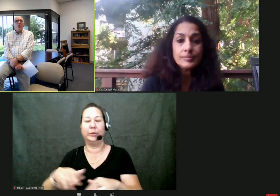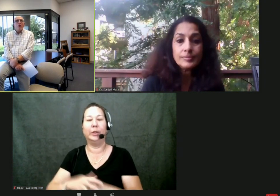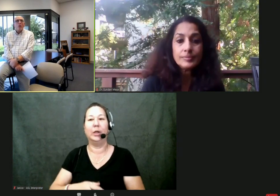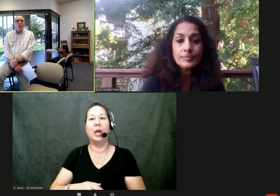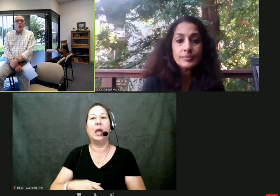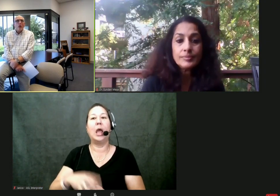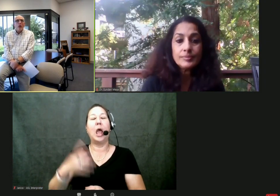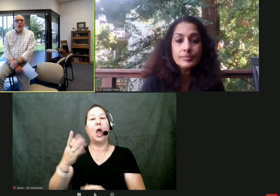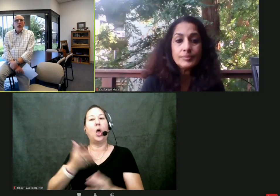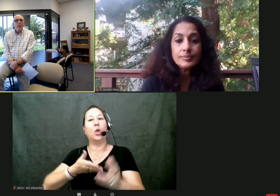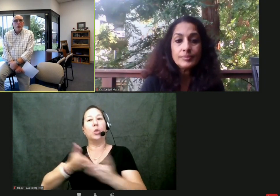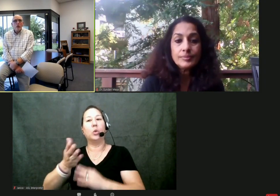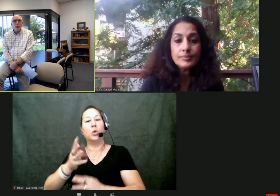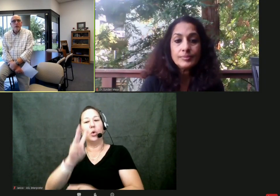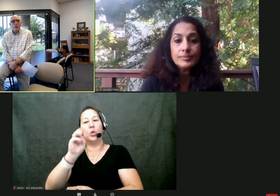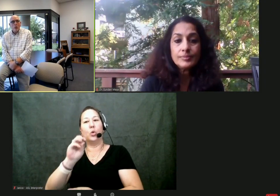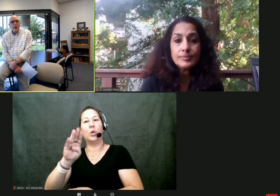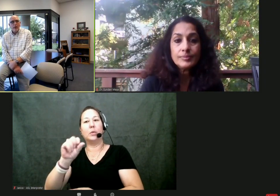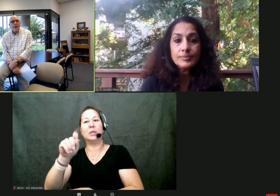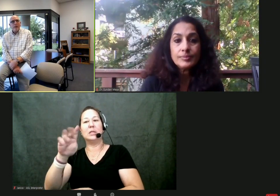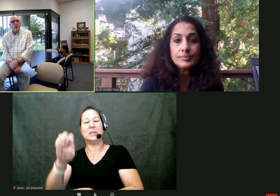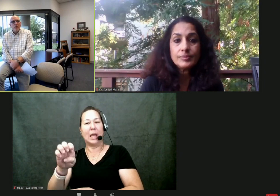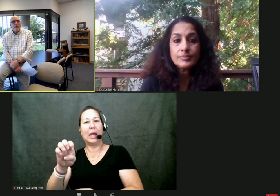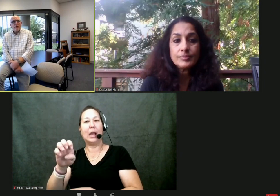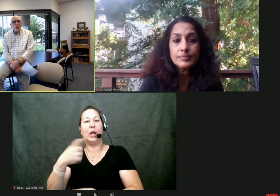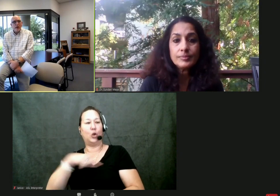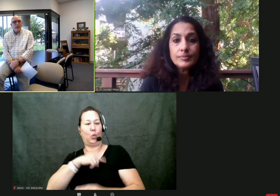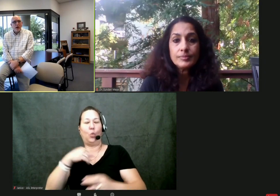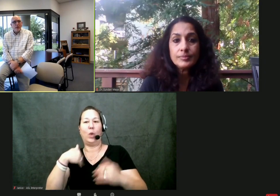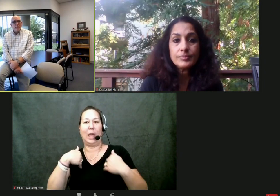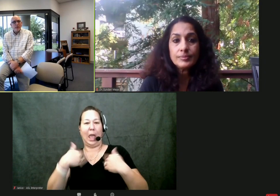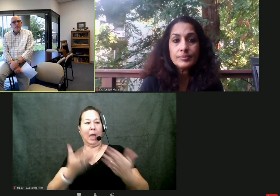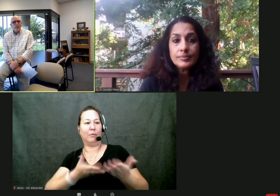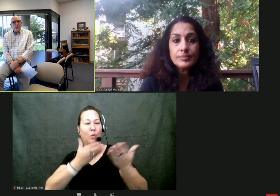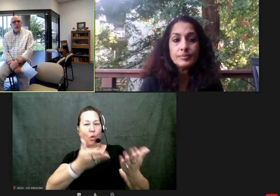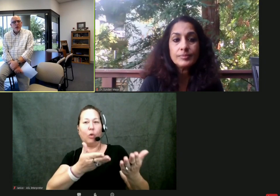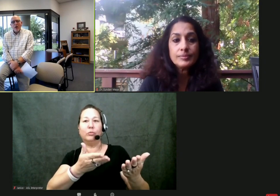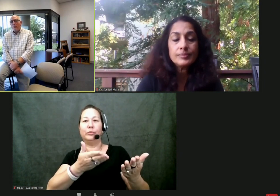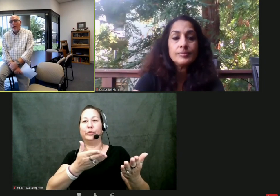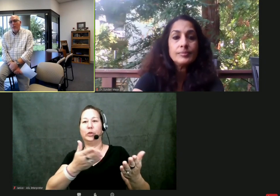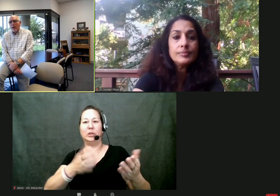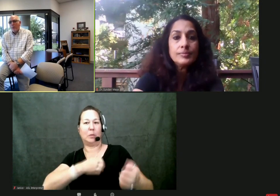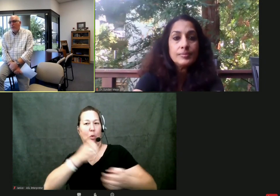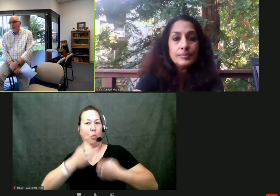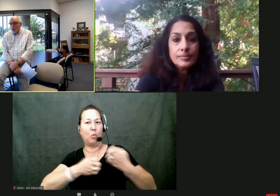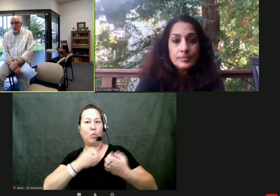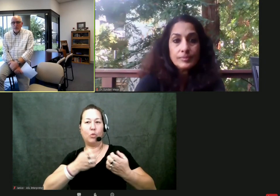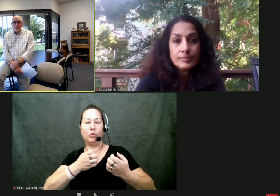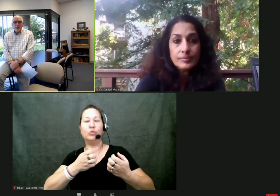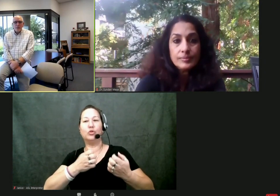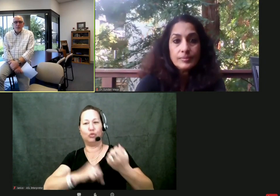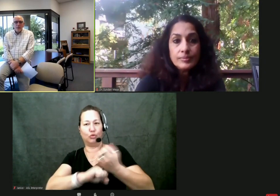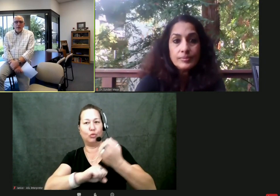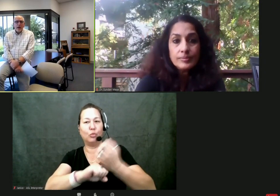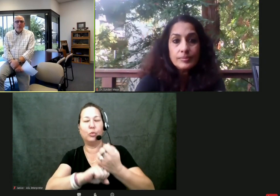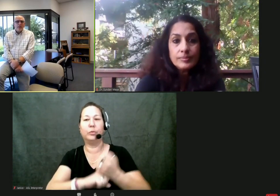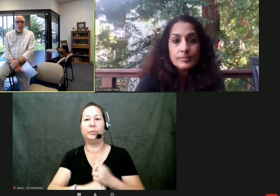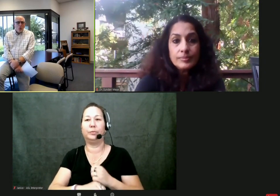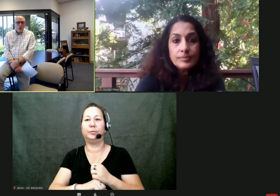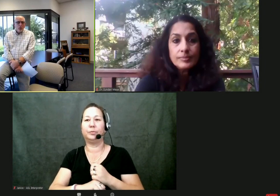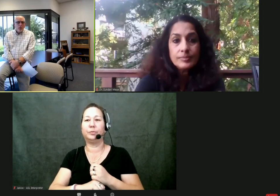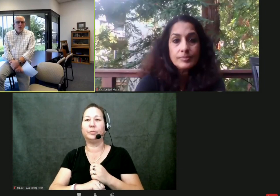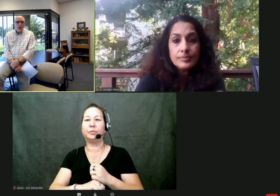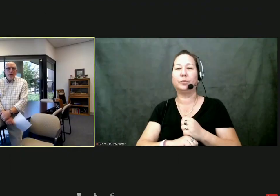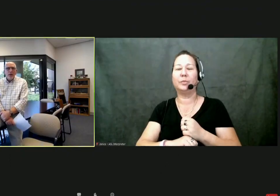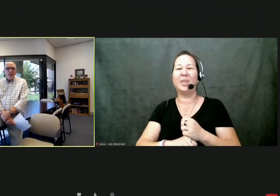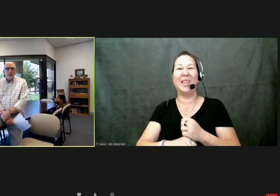website for emotional support and during these trying times. Compound that with the fires and the